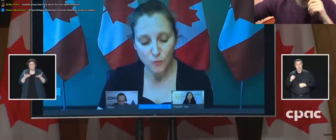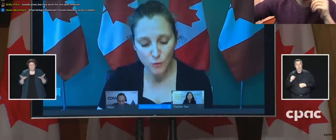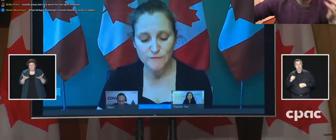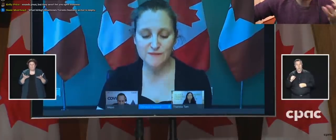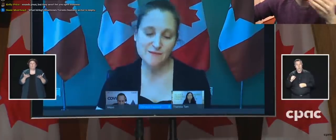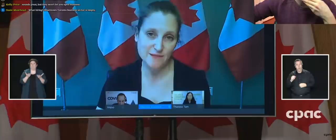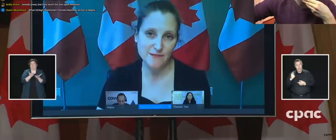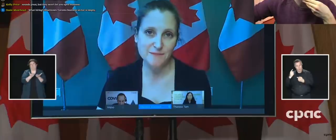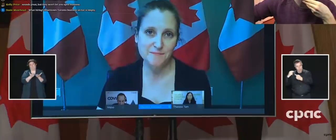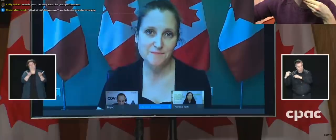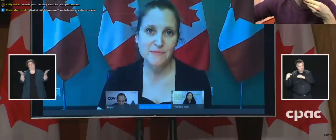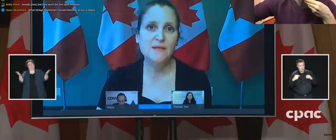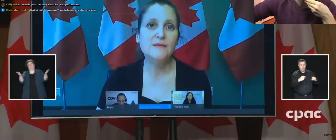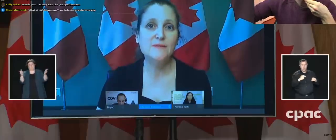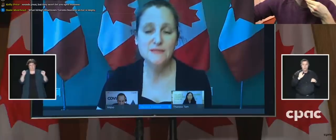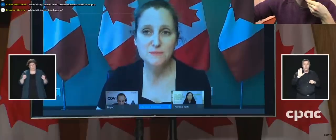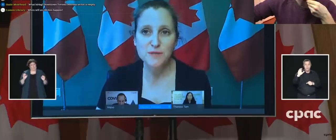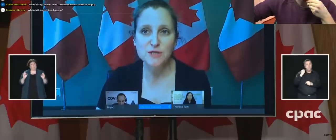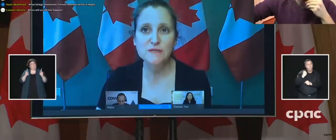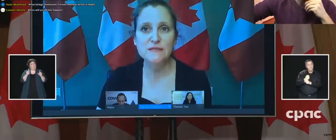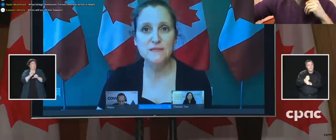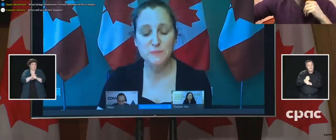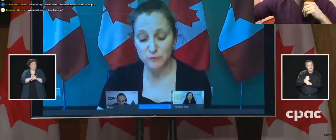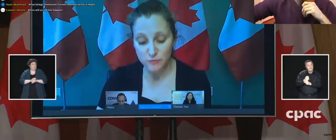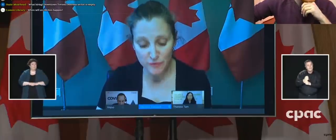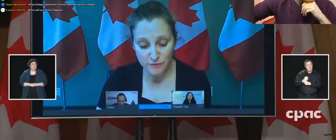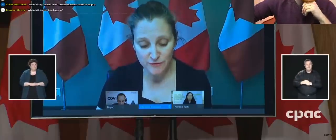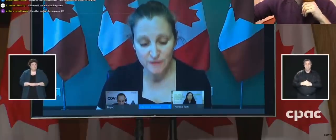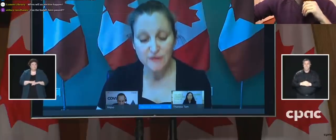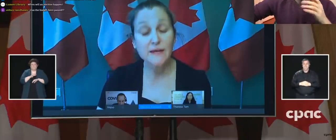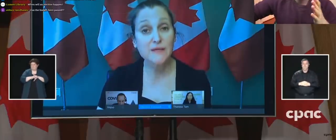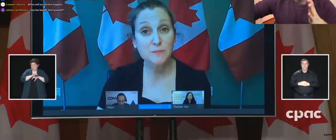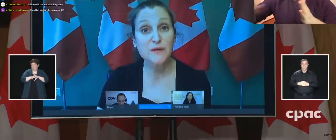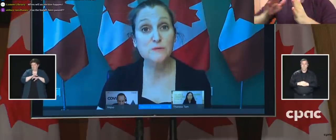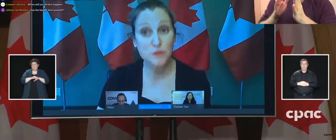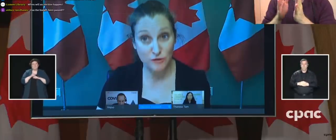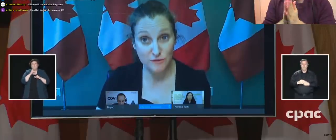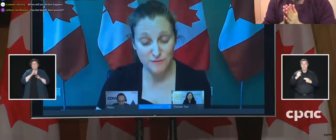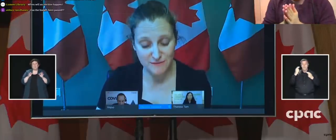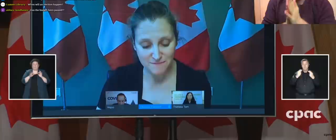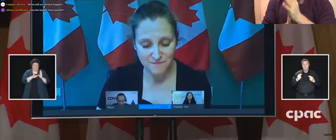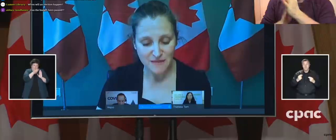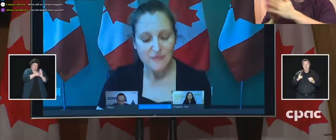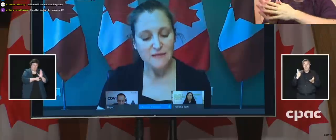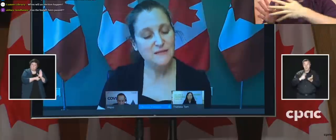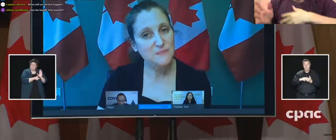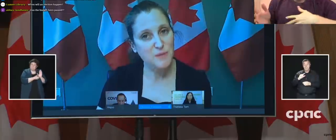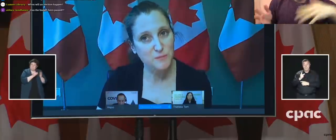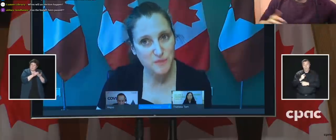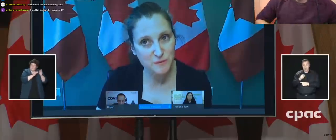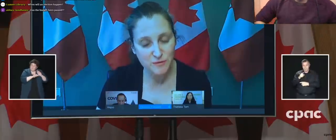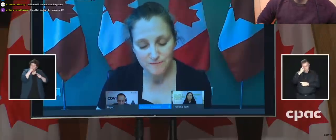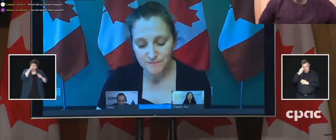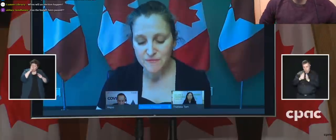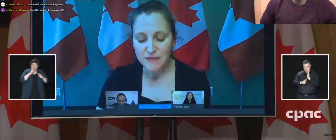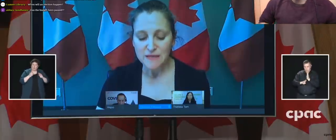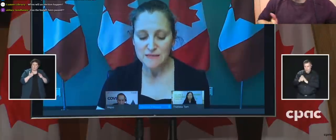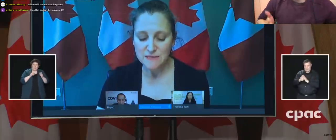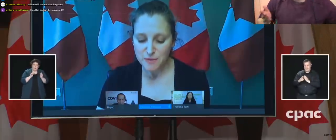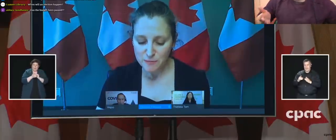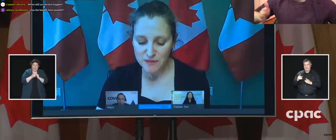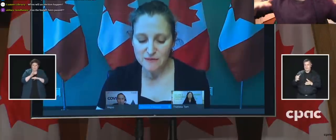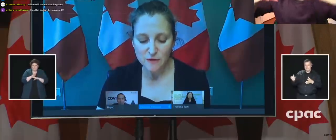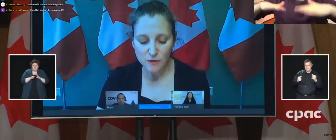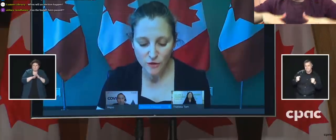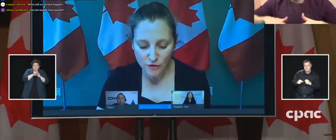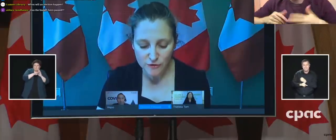Yeah, Underground P, hello from Peterborough. This is getting confusing. Is the CRB being extended? It's still at 19 periods right now, but in the budget they proposed a potential extension, but